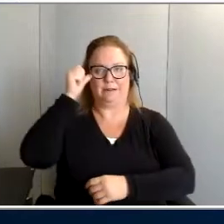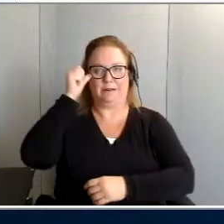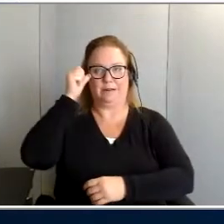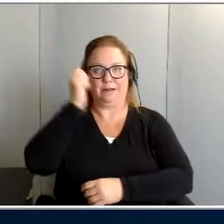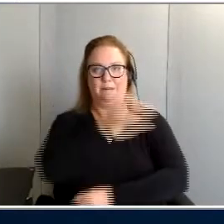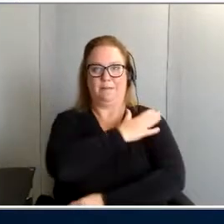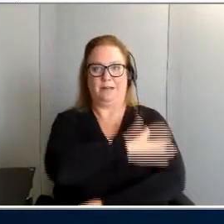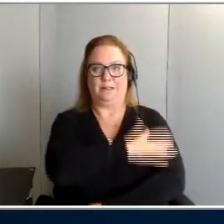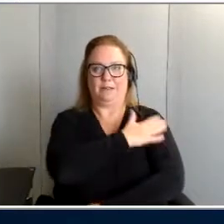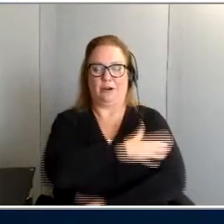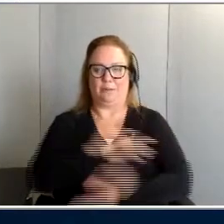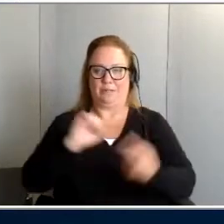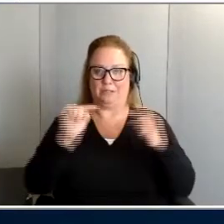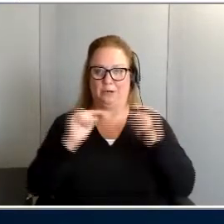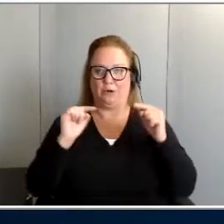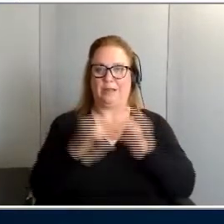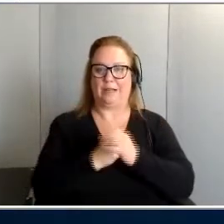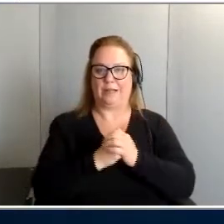can he do?